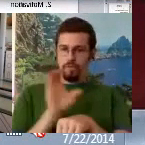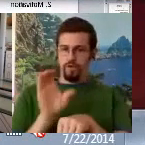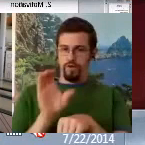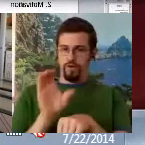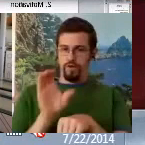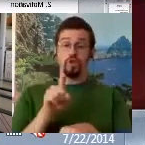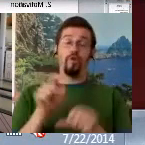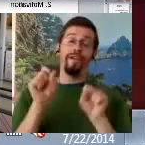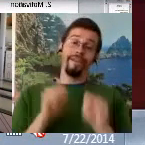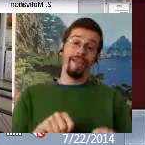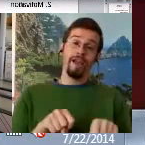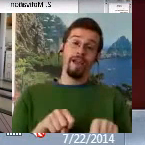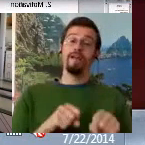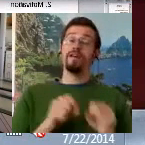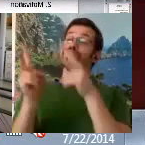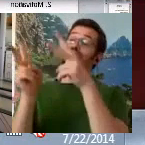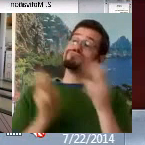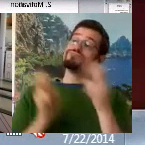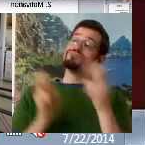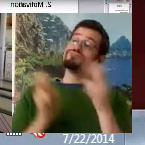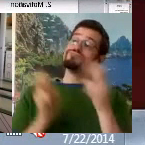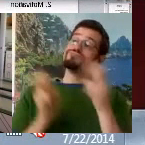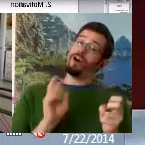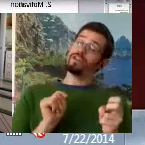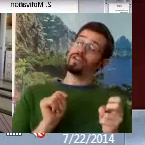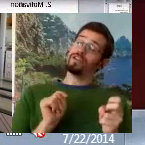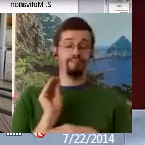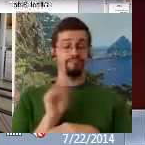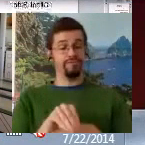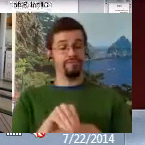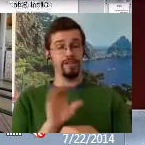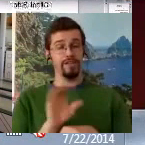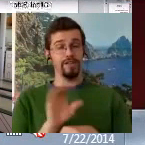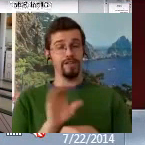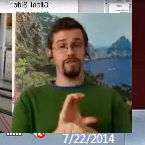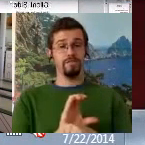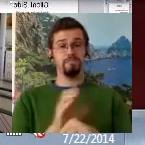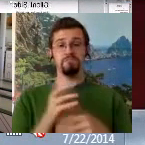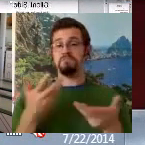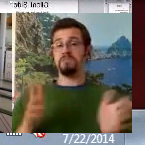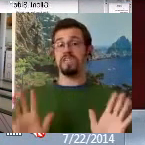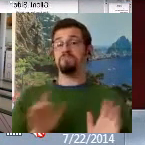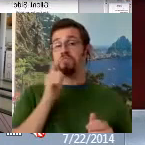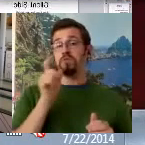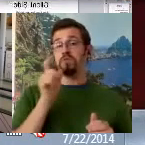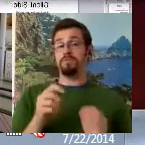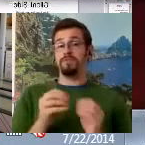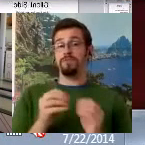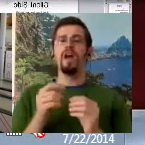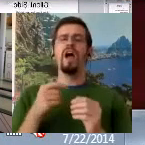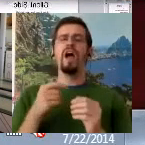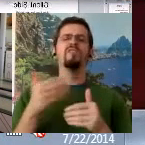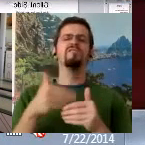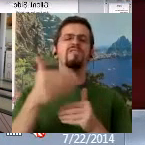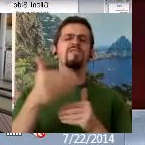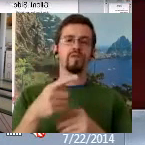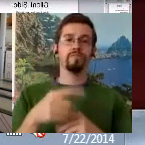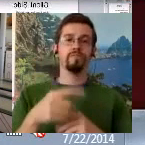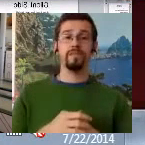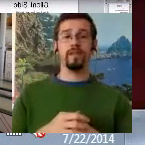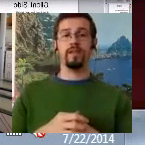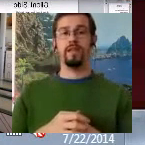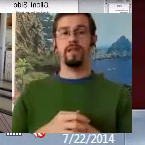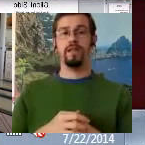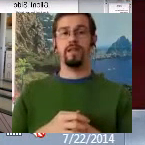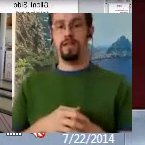and you don't need the internet, because point 2, oh, well, let me go to this slide. It is the